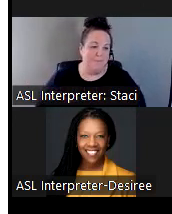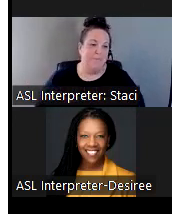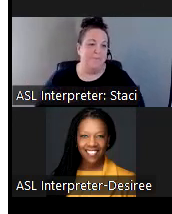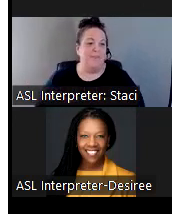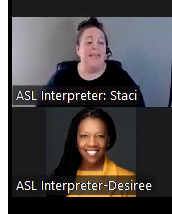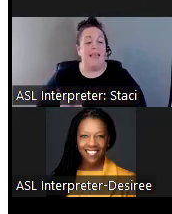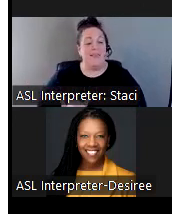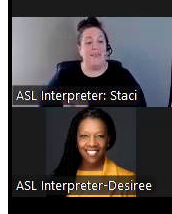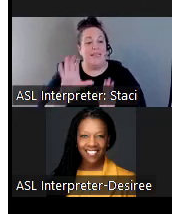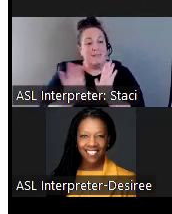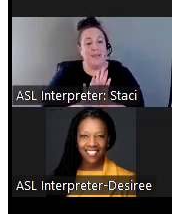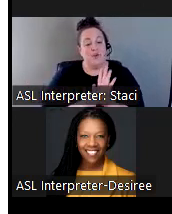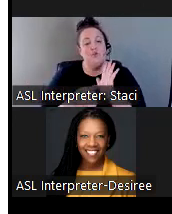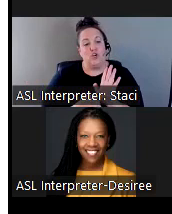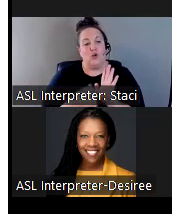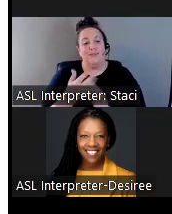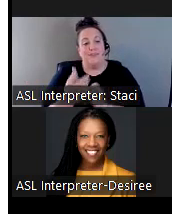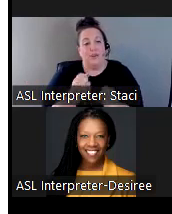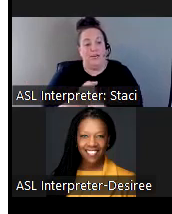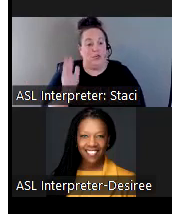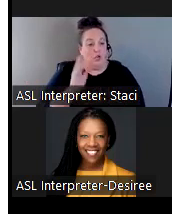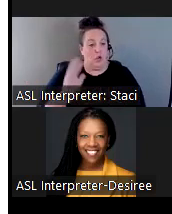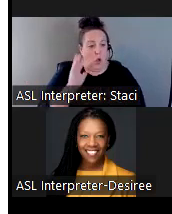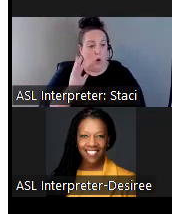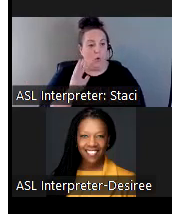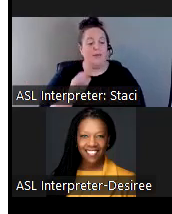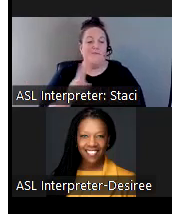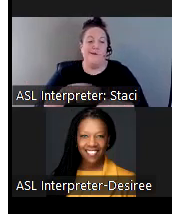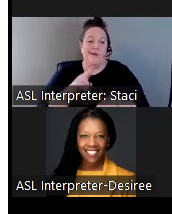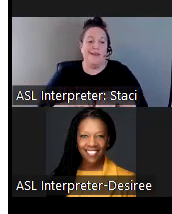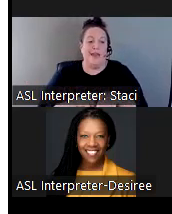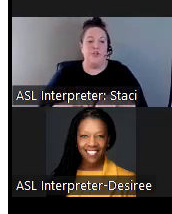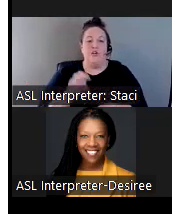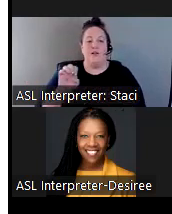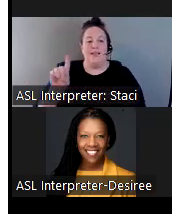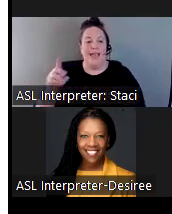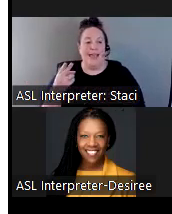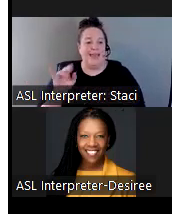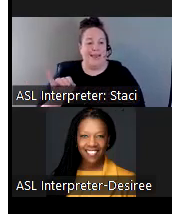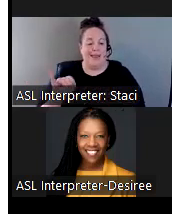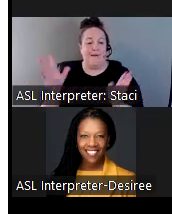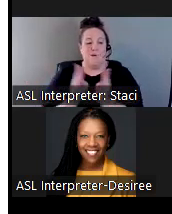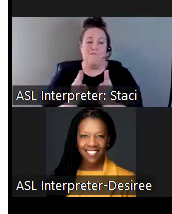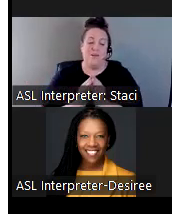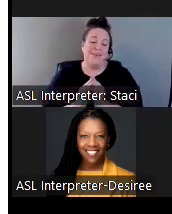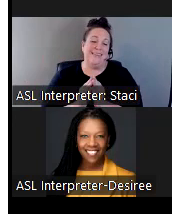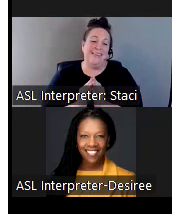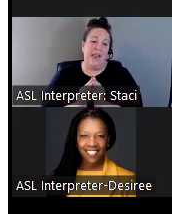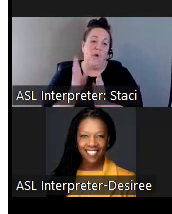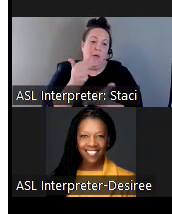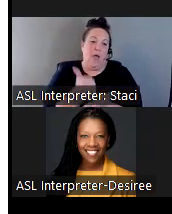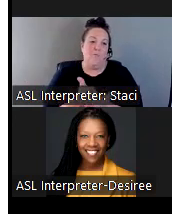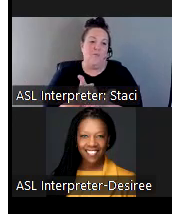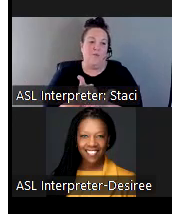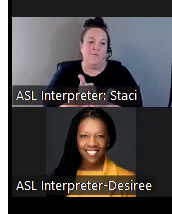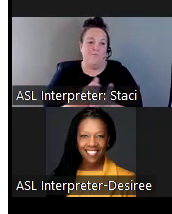This graphic was shared a number of years ago at our national EDI conference, and I think it's helpful. Here's